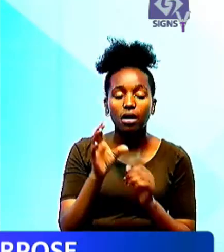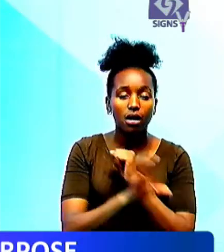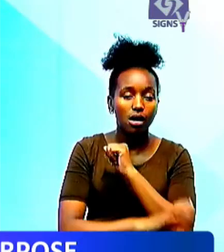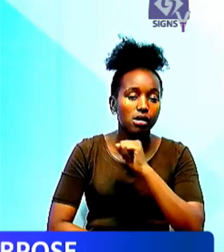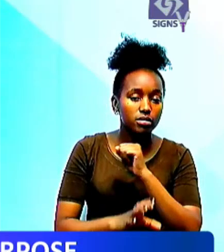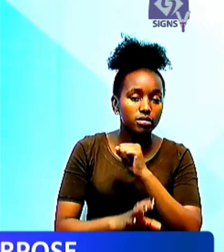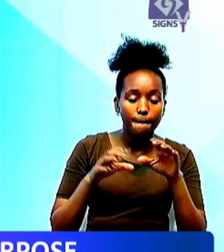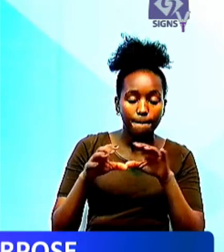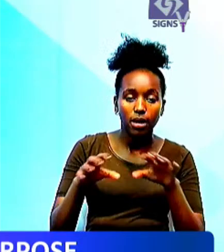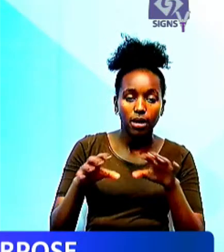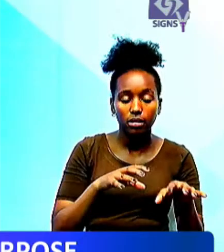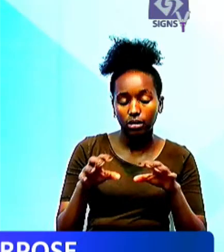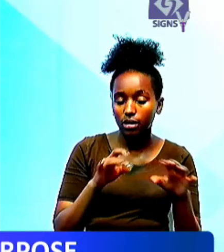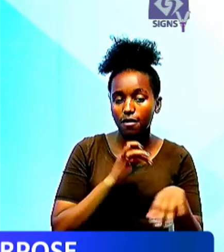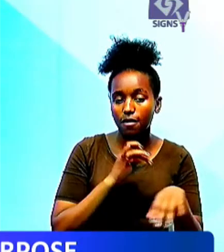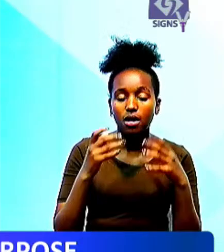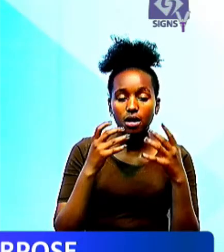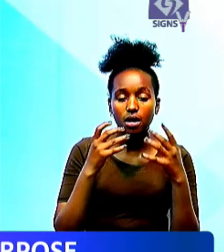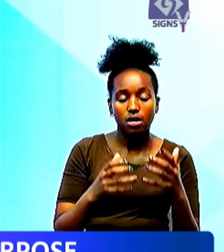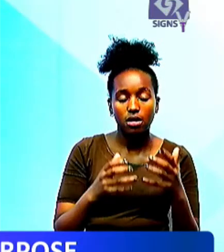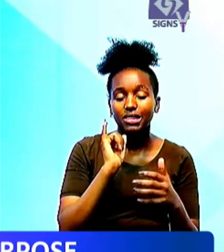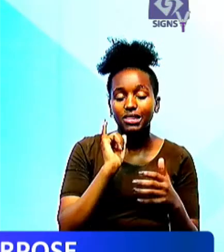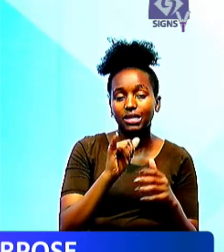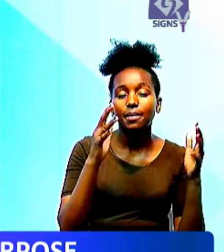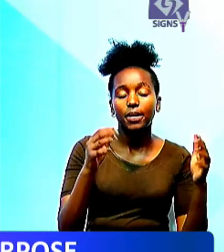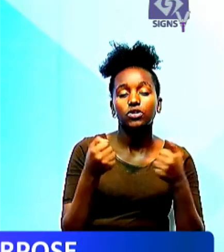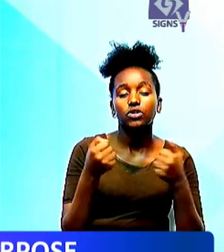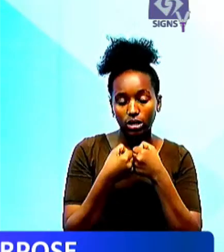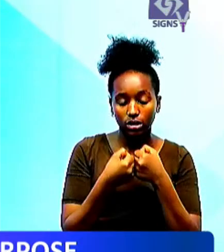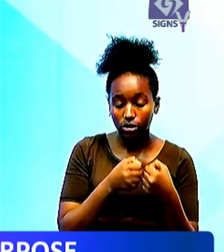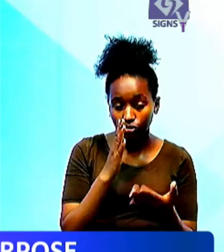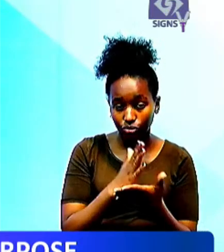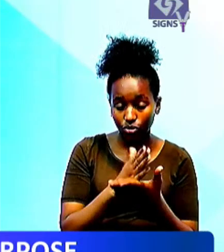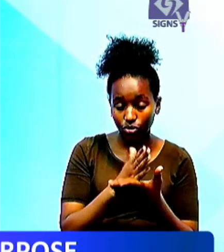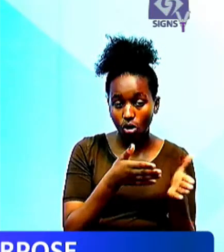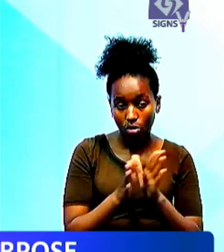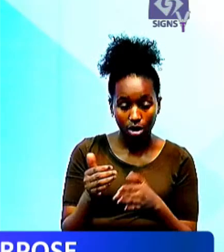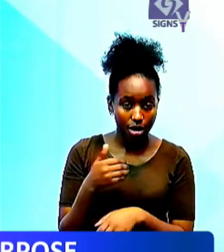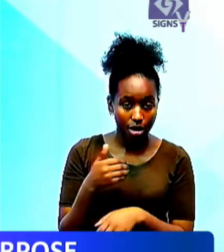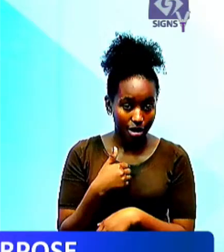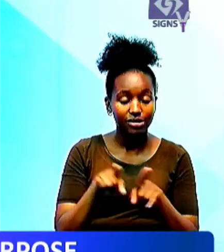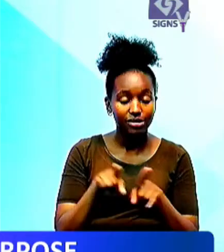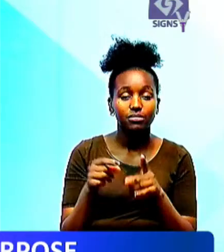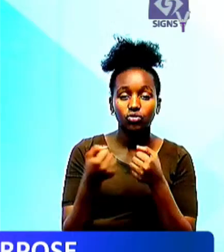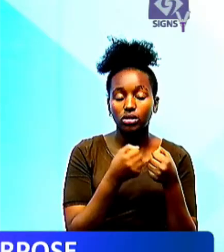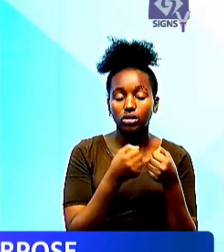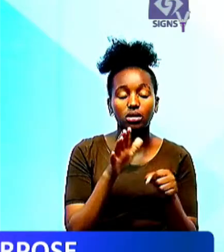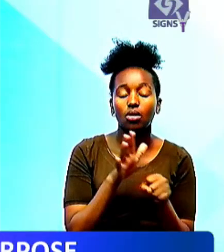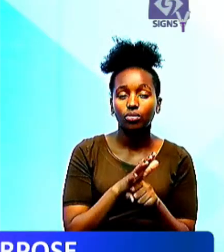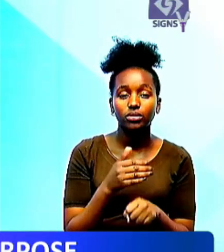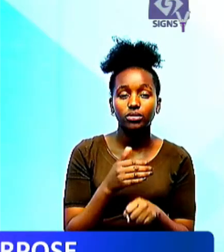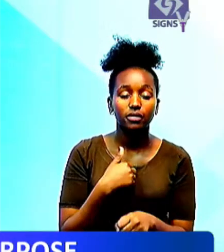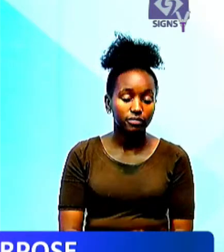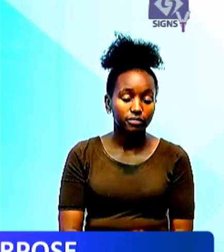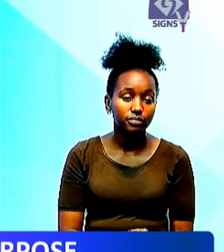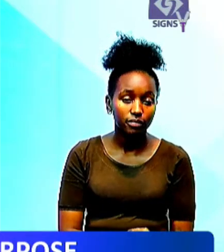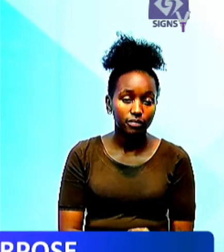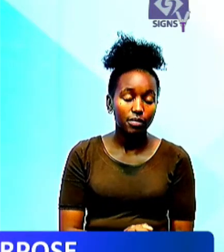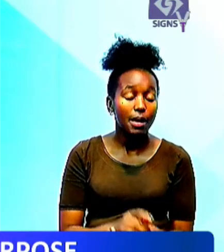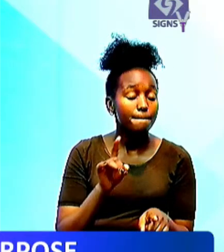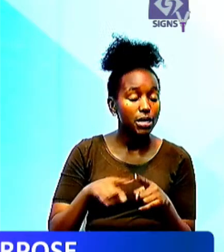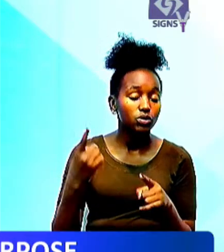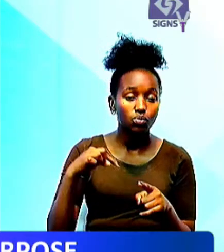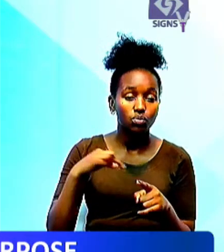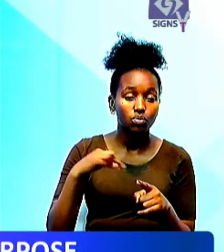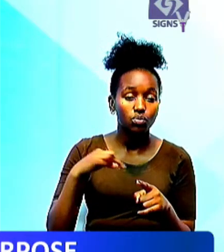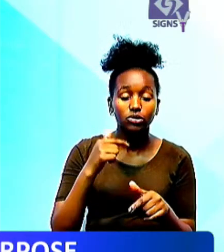It's a challenge that we have. So there are opportunities. There are also challenges as well, but we keep on